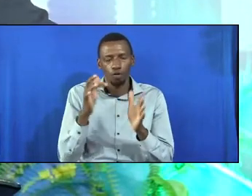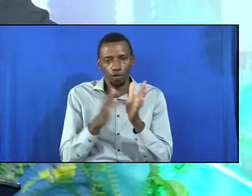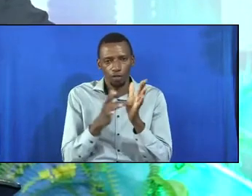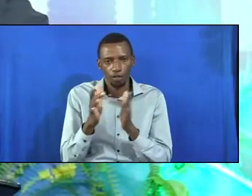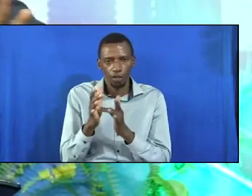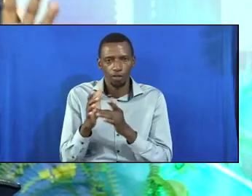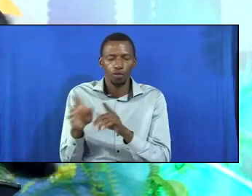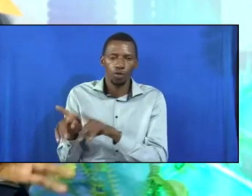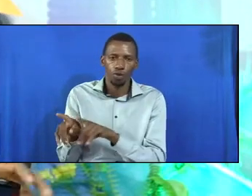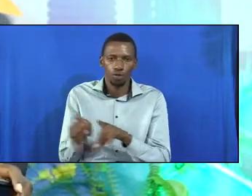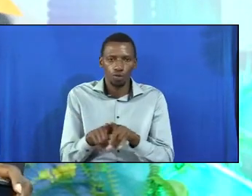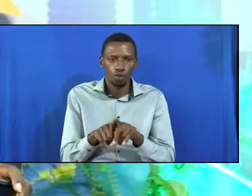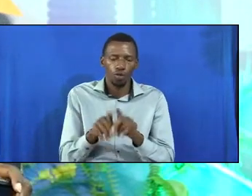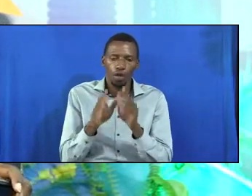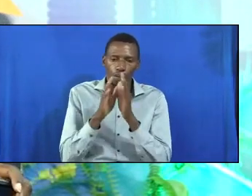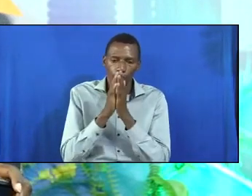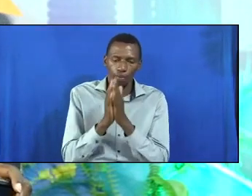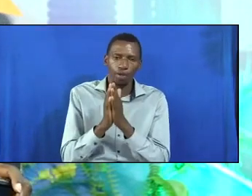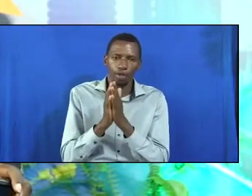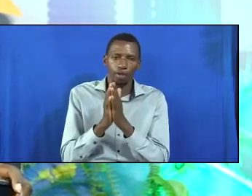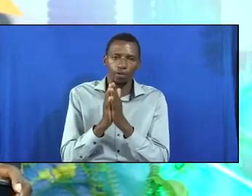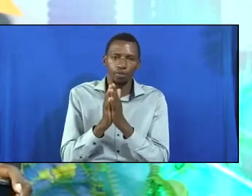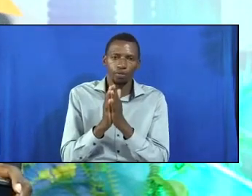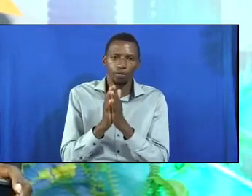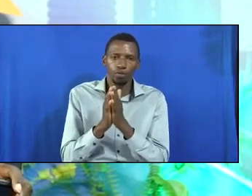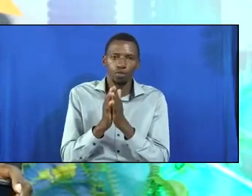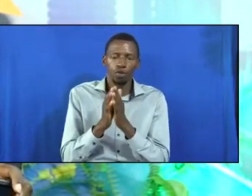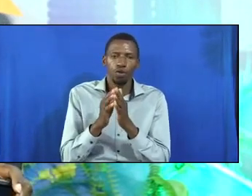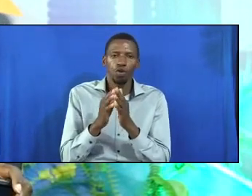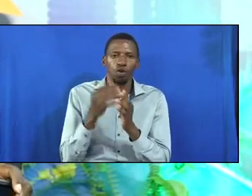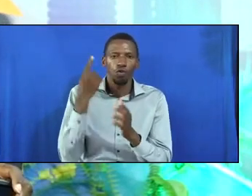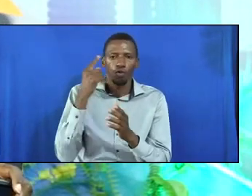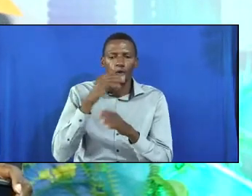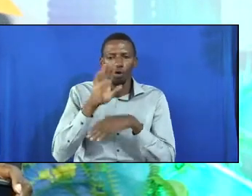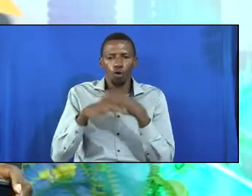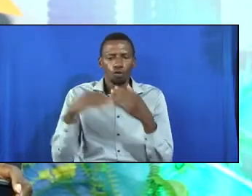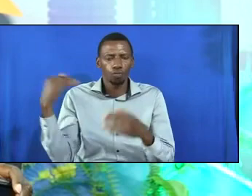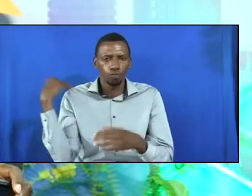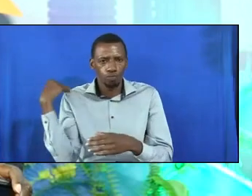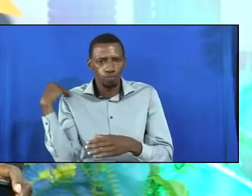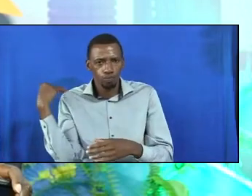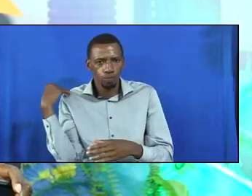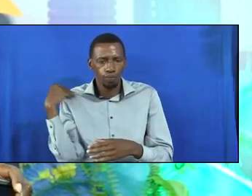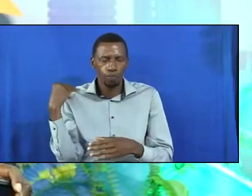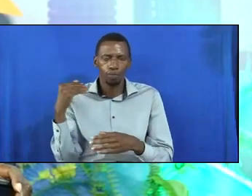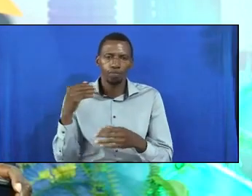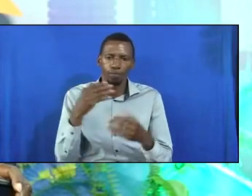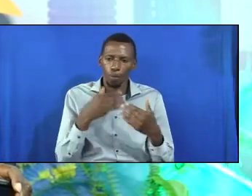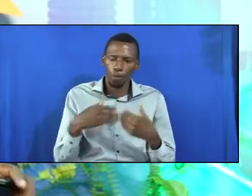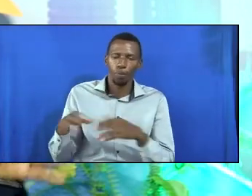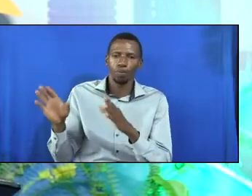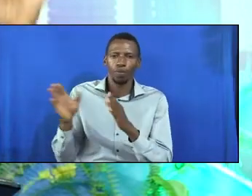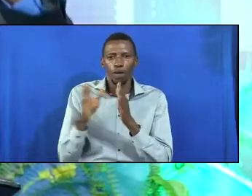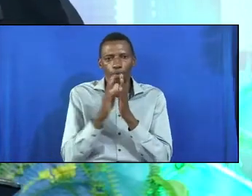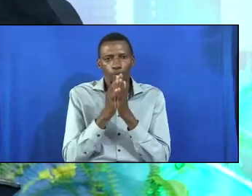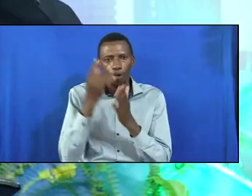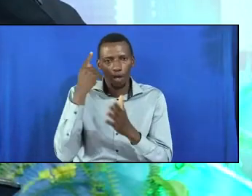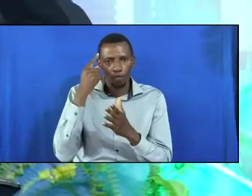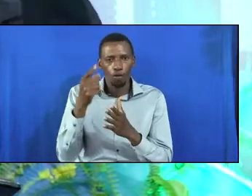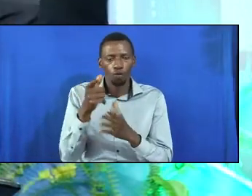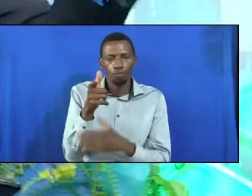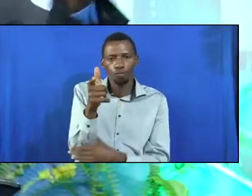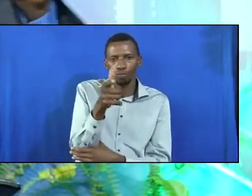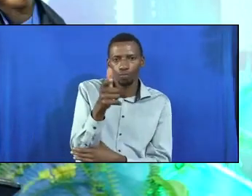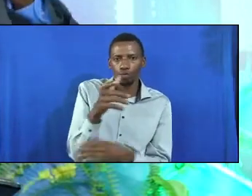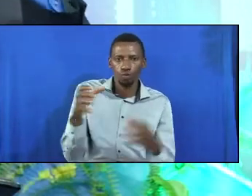pray against any distractions. Pray for the media broadcasting we have here. Pray for